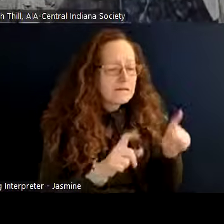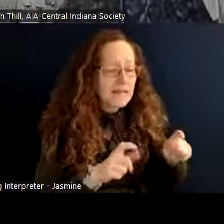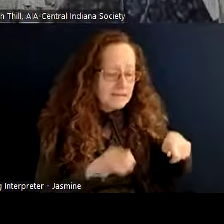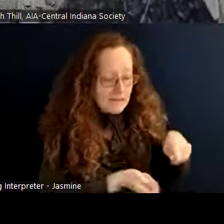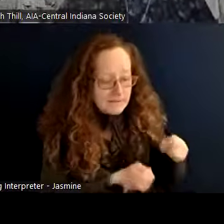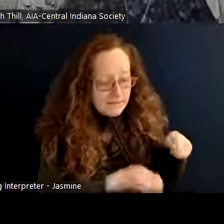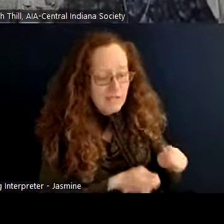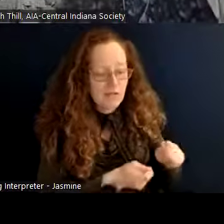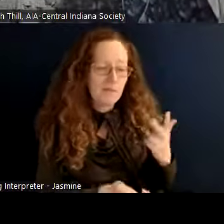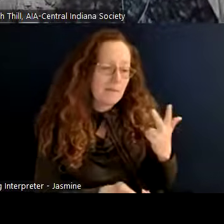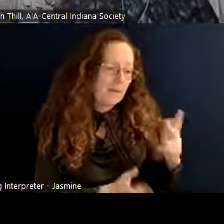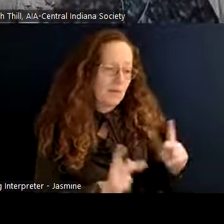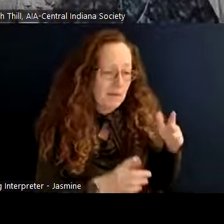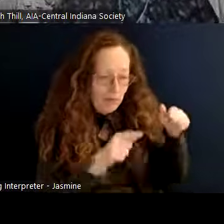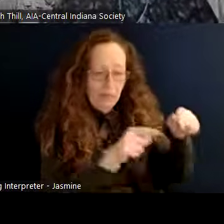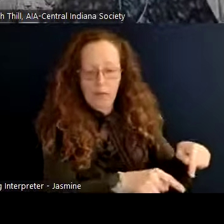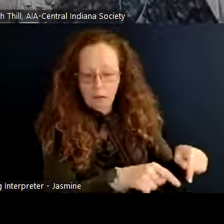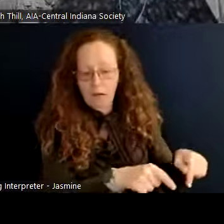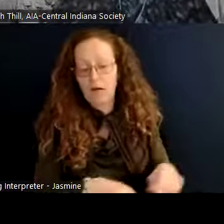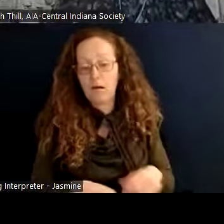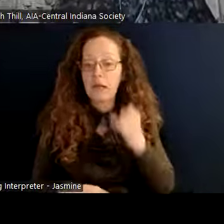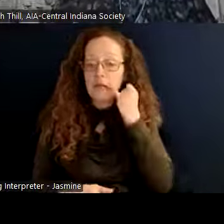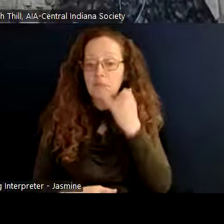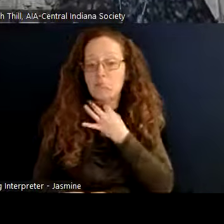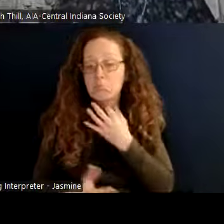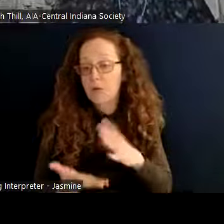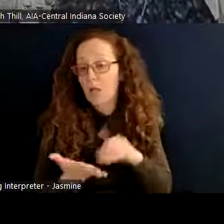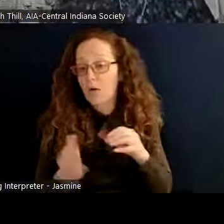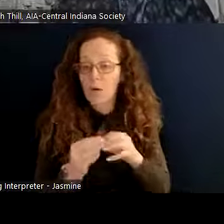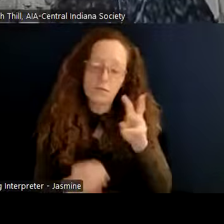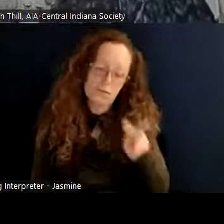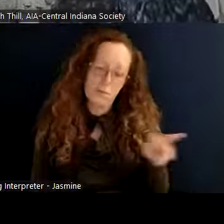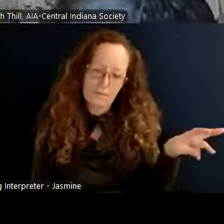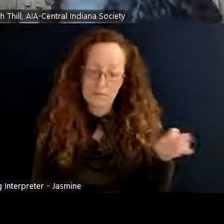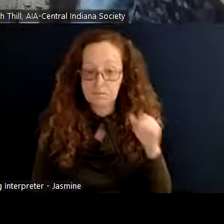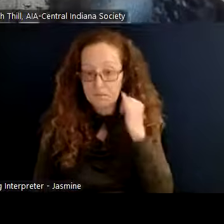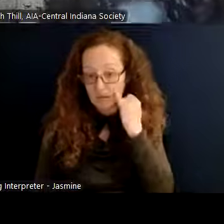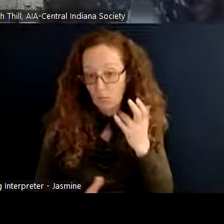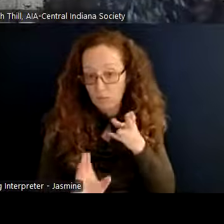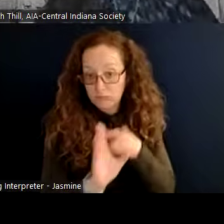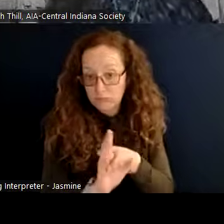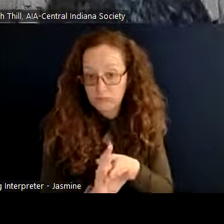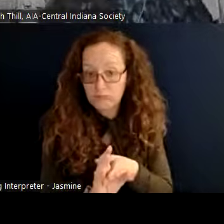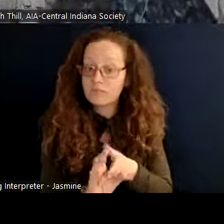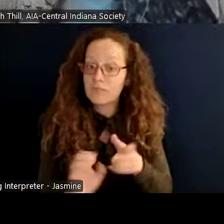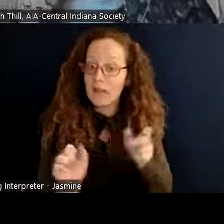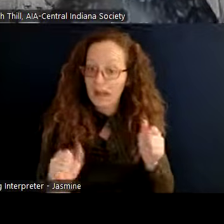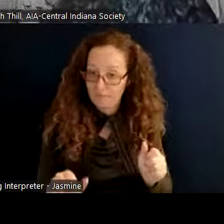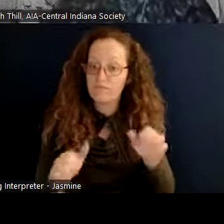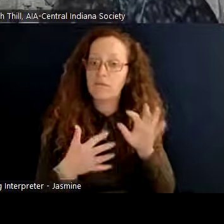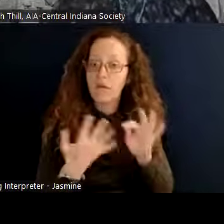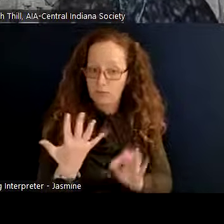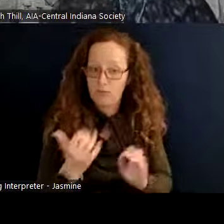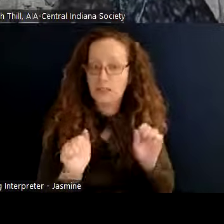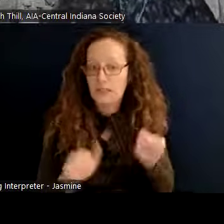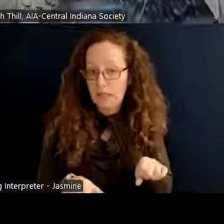about that through the website. And if you're interested in participating, there's ways to do that too, so check it